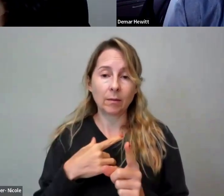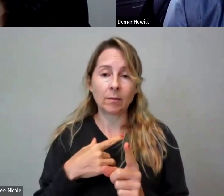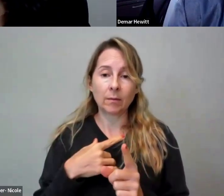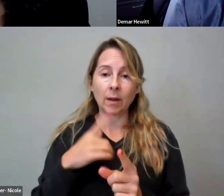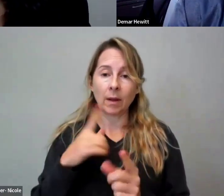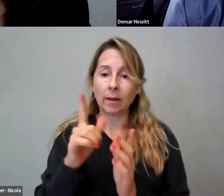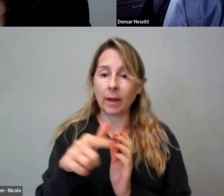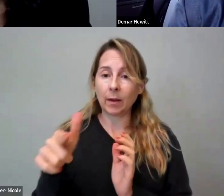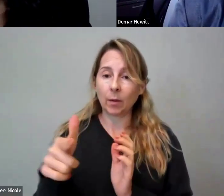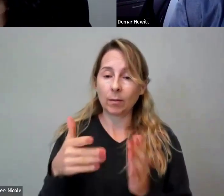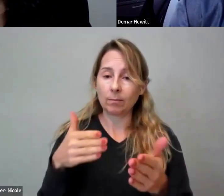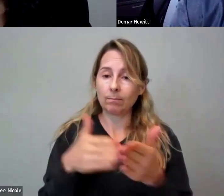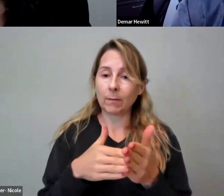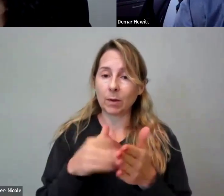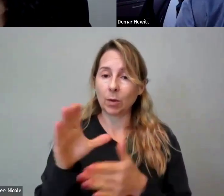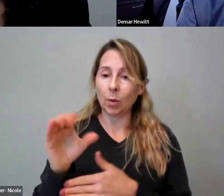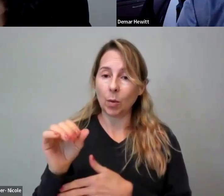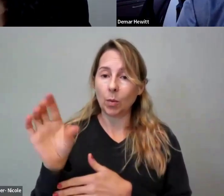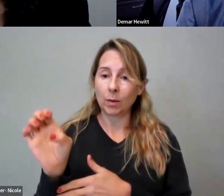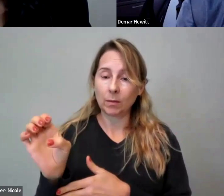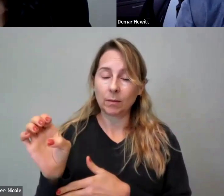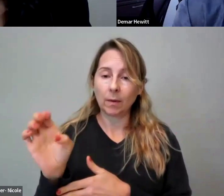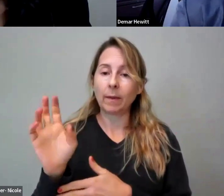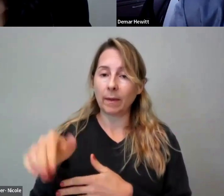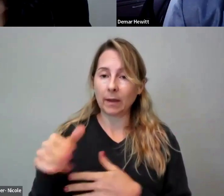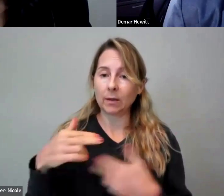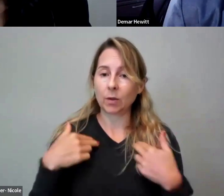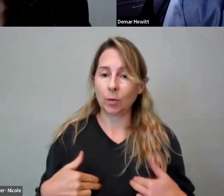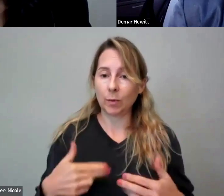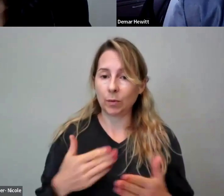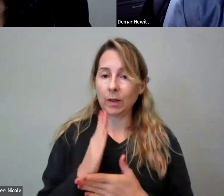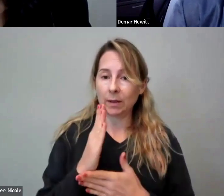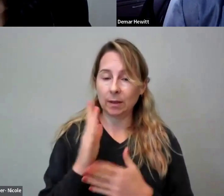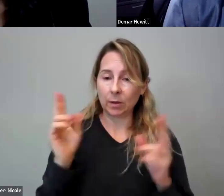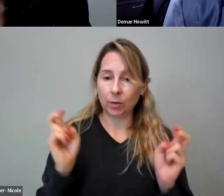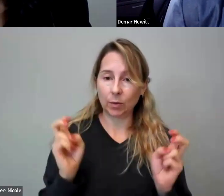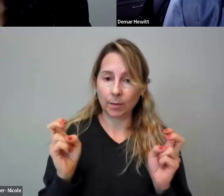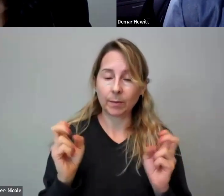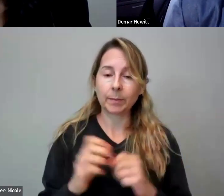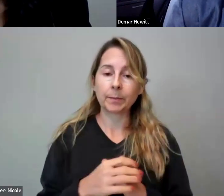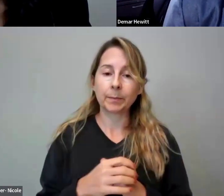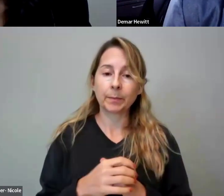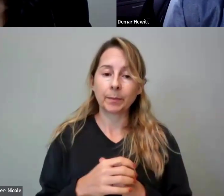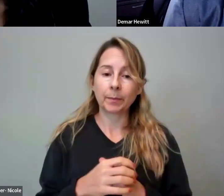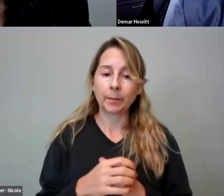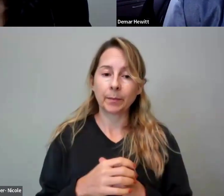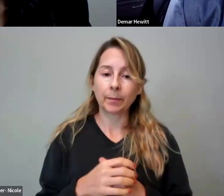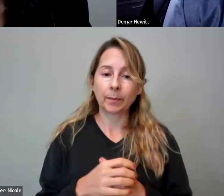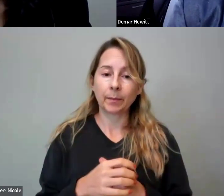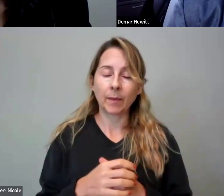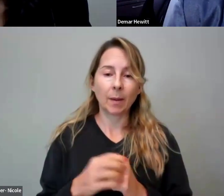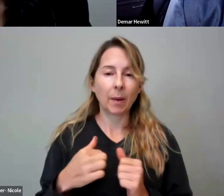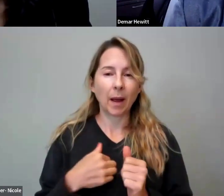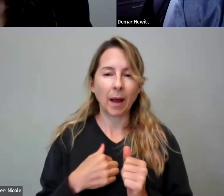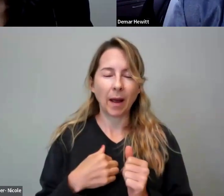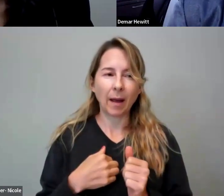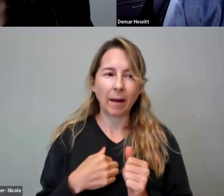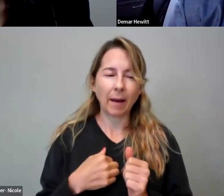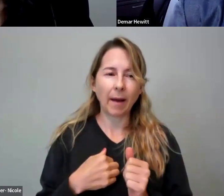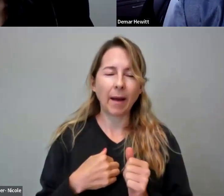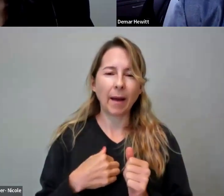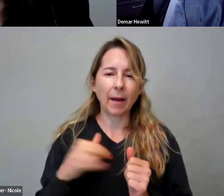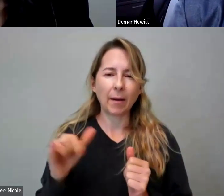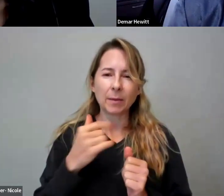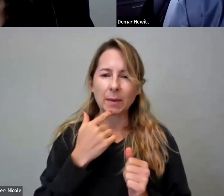course, a human rights issue if it's code-related ground. I always say, though, practically speaking, you